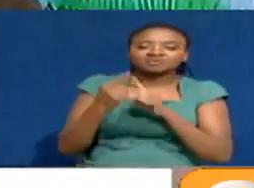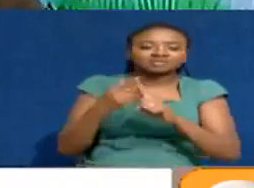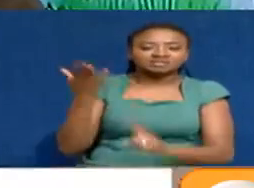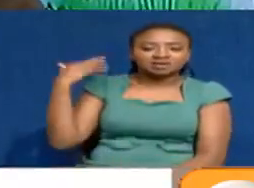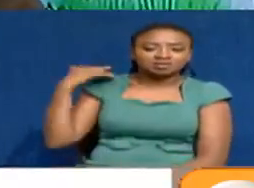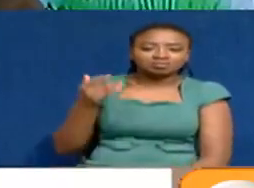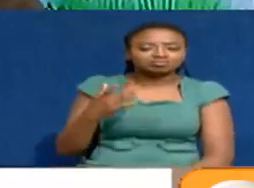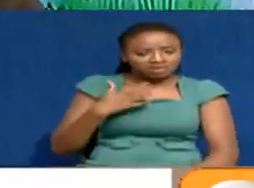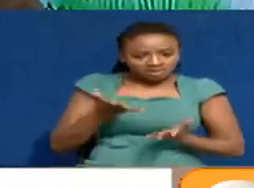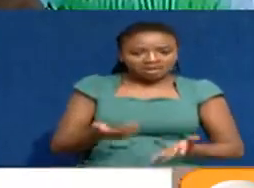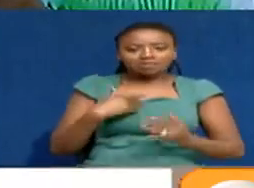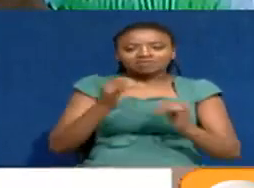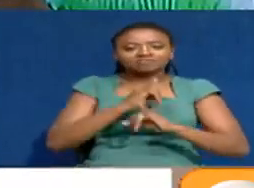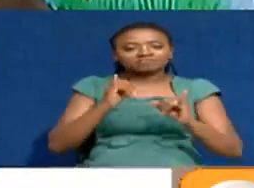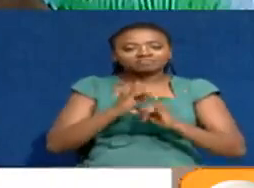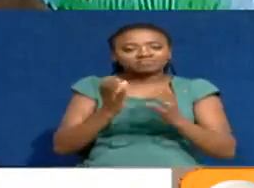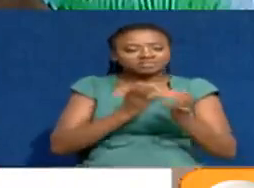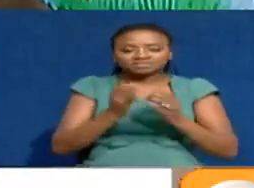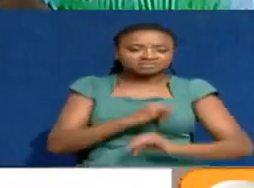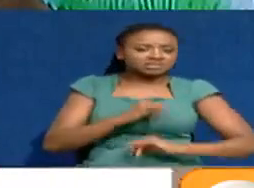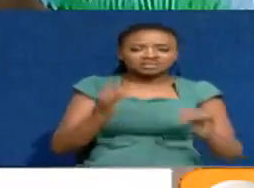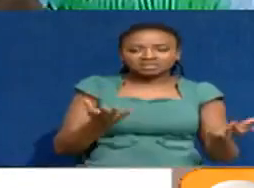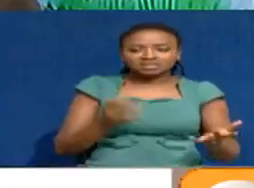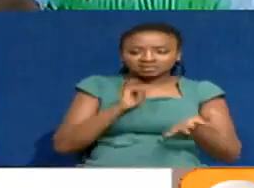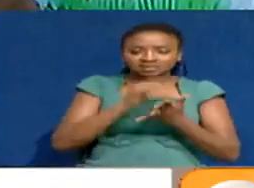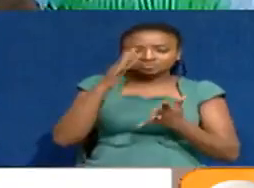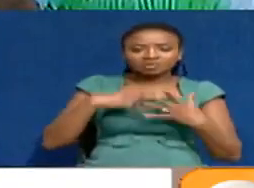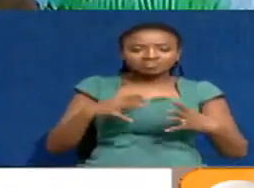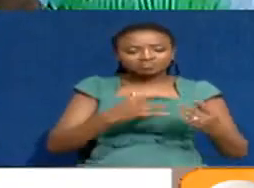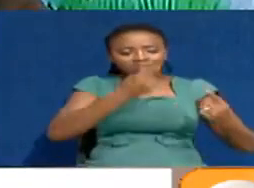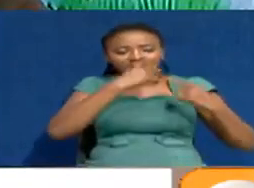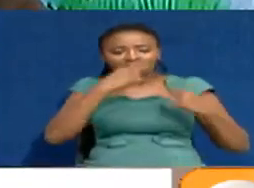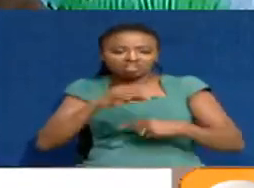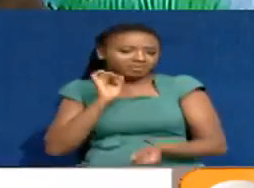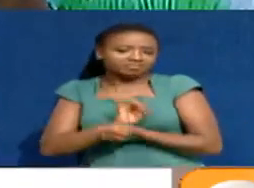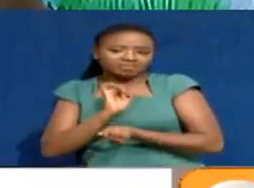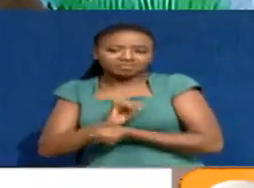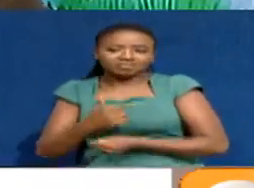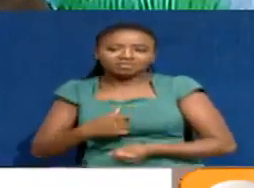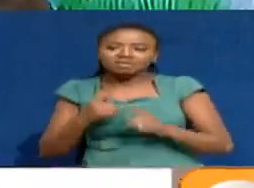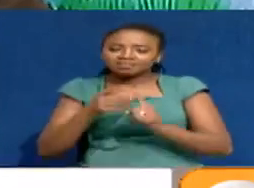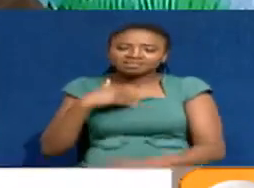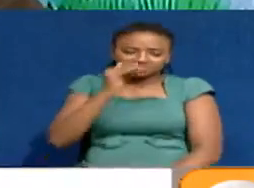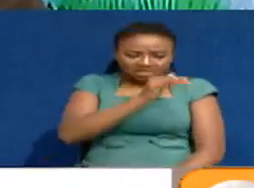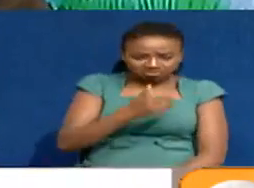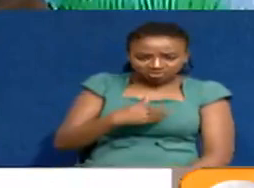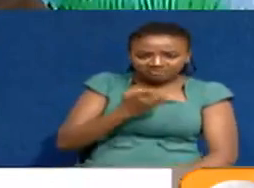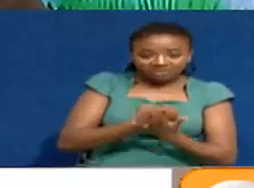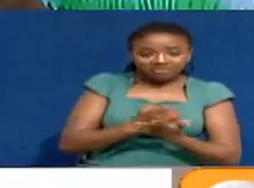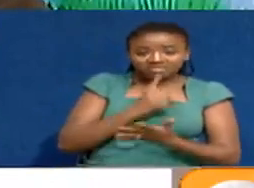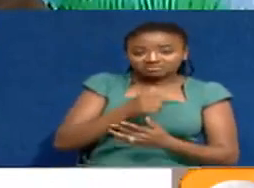You know, clean business. And that is why I'm being persecuted in the press. I have asked them, if you have evidence that I've